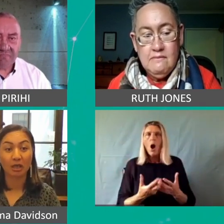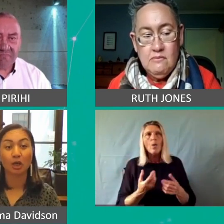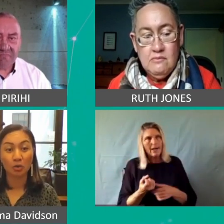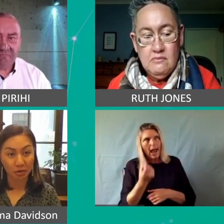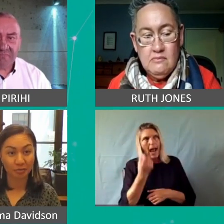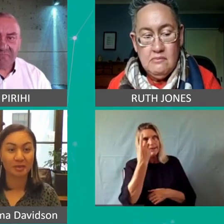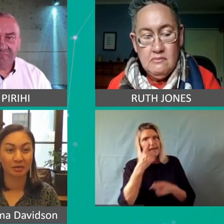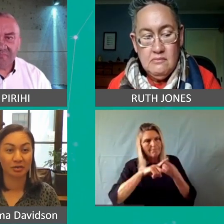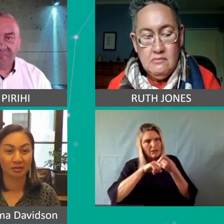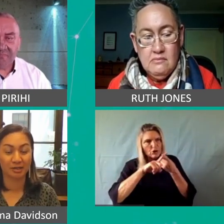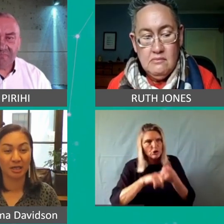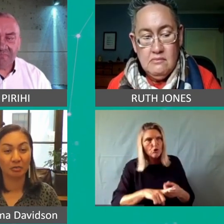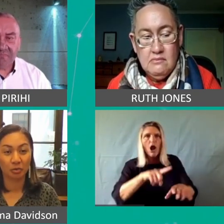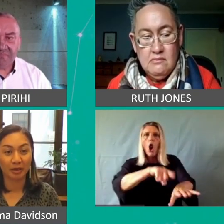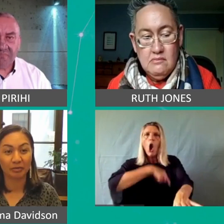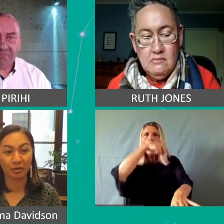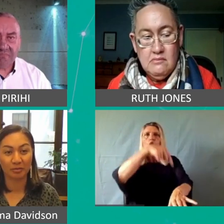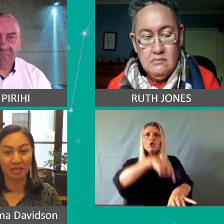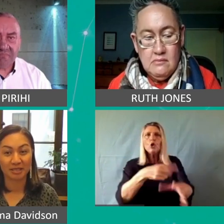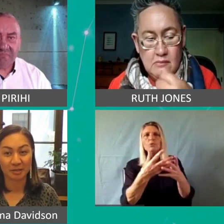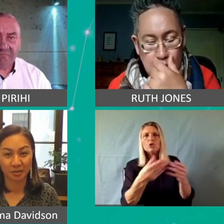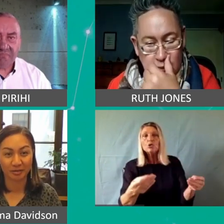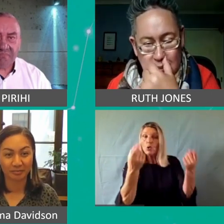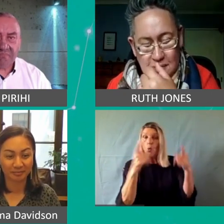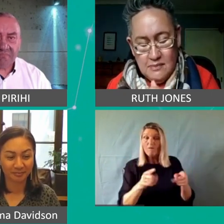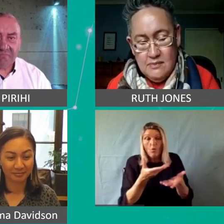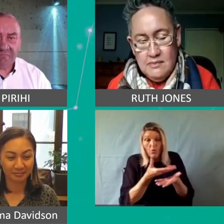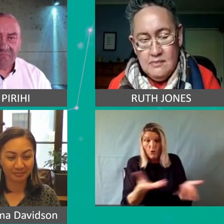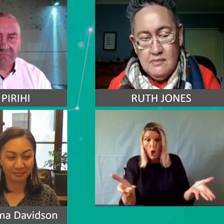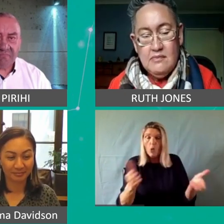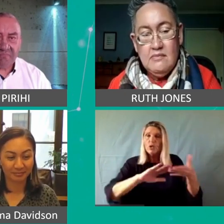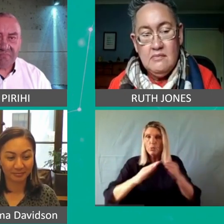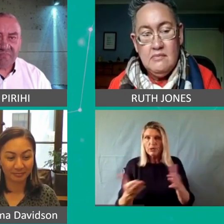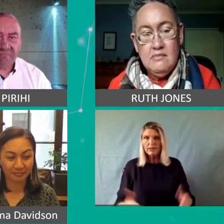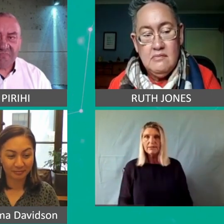enduring long-term solutions will be for communities as well.